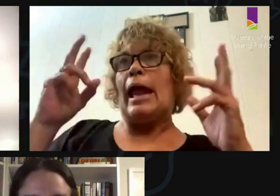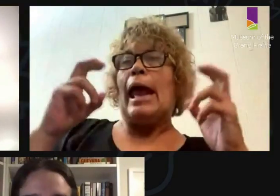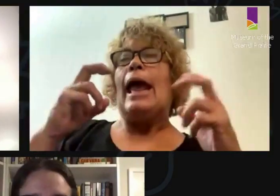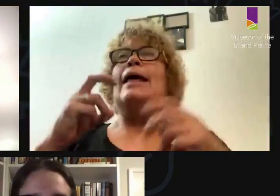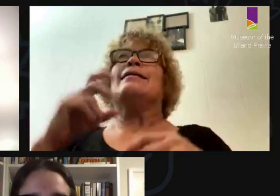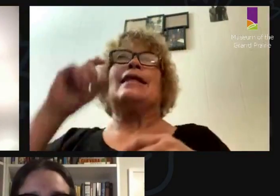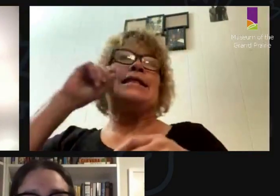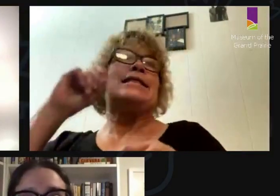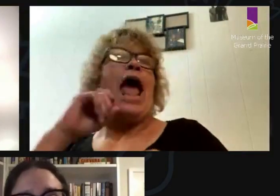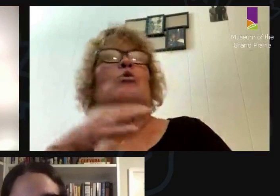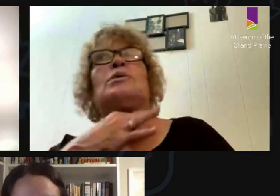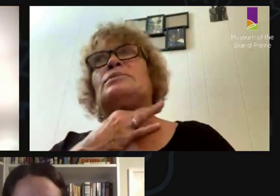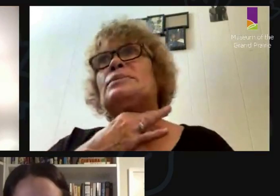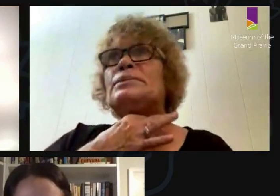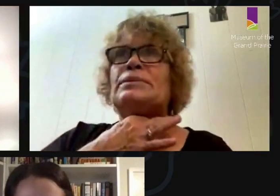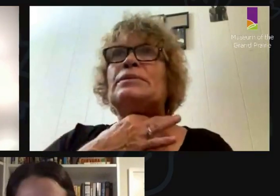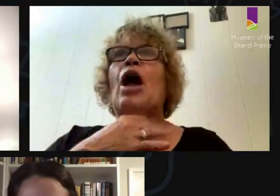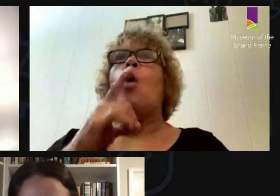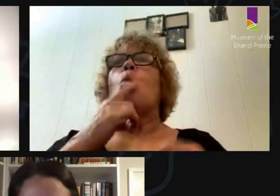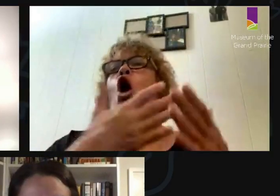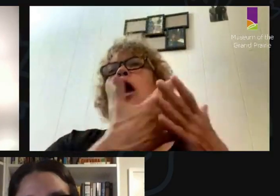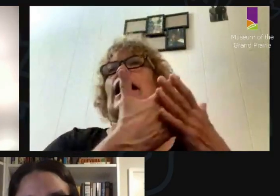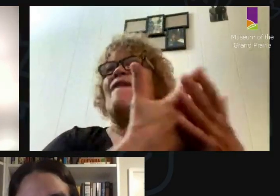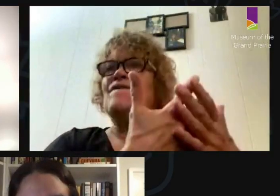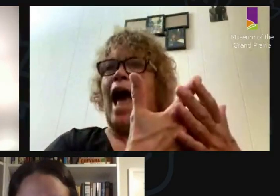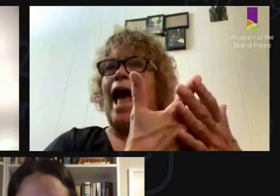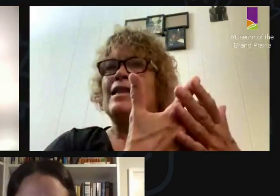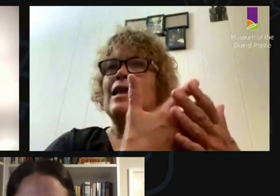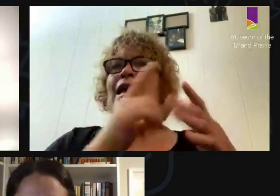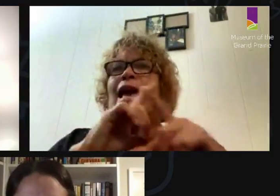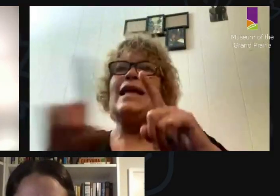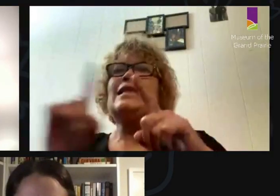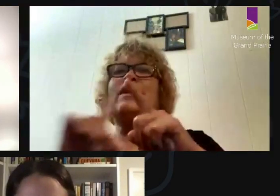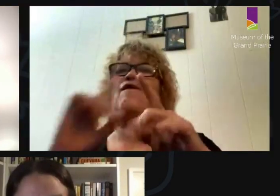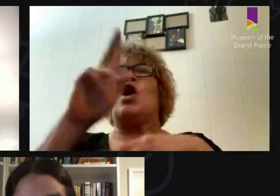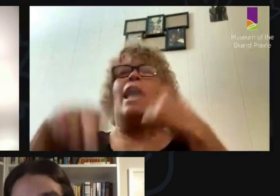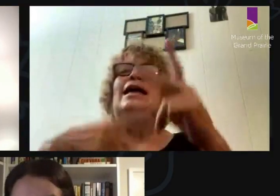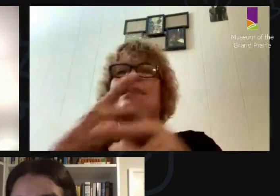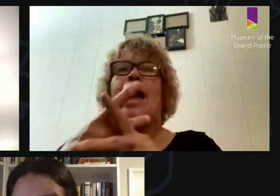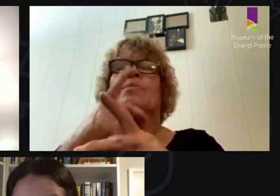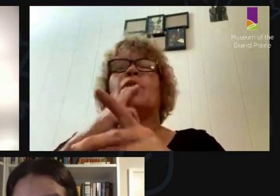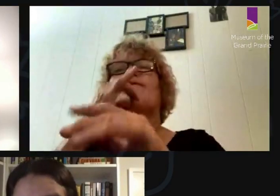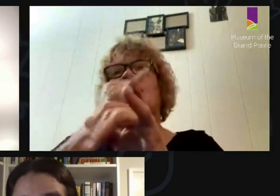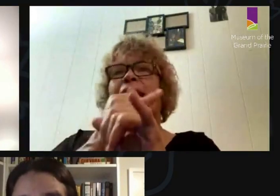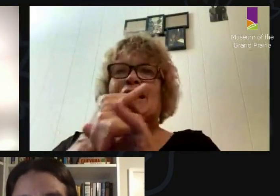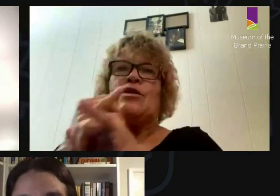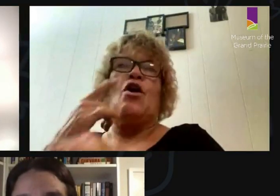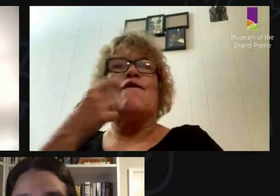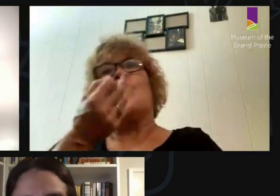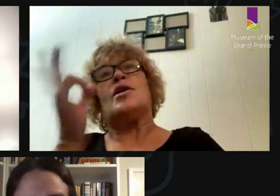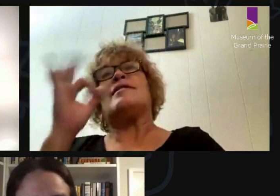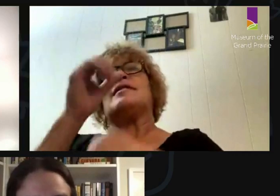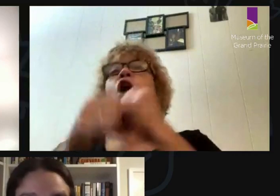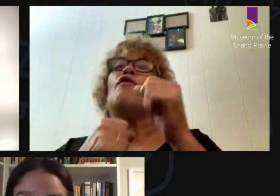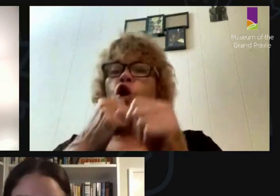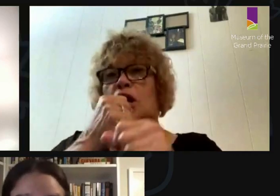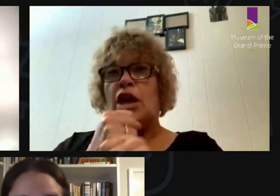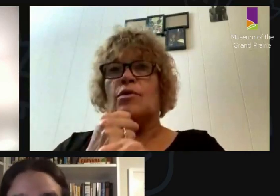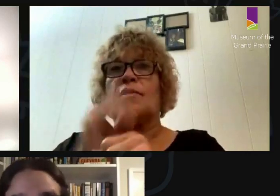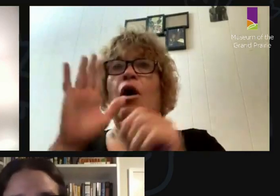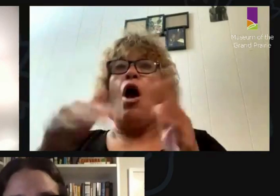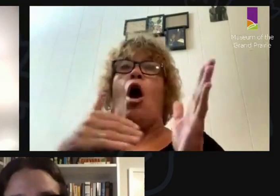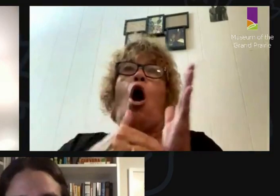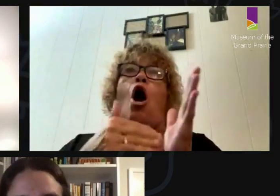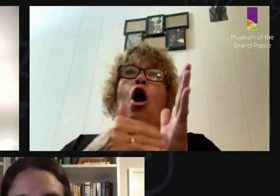delinquents were confined in different types of institutions for several years, often during